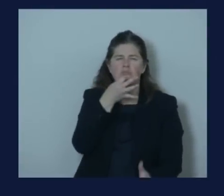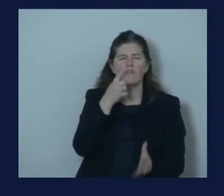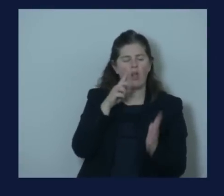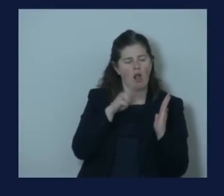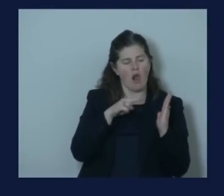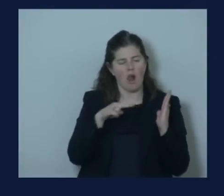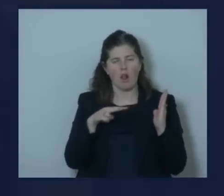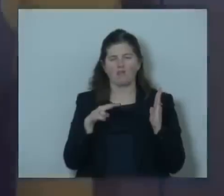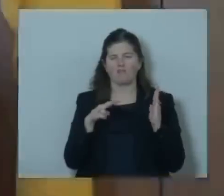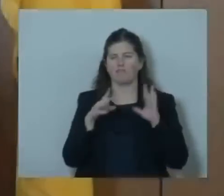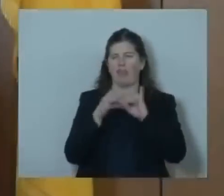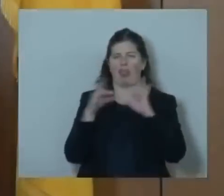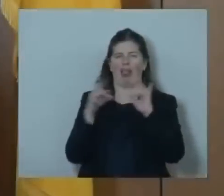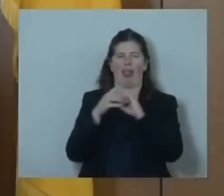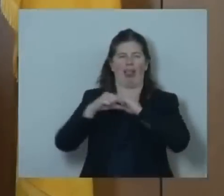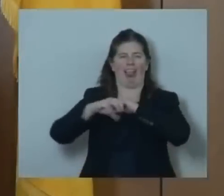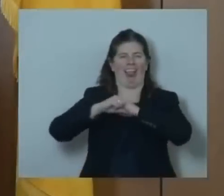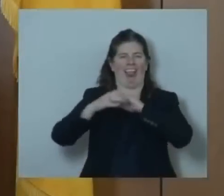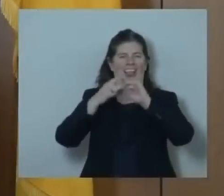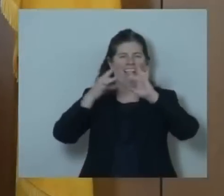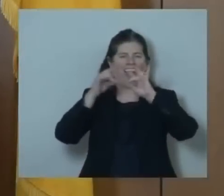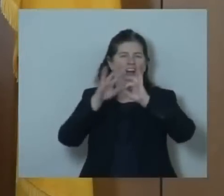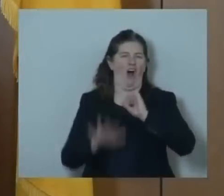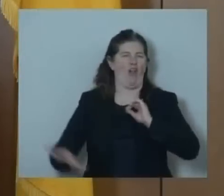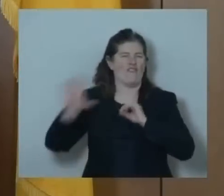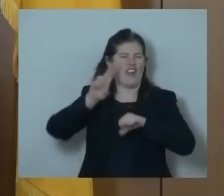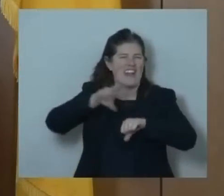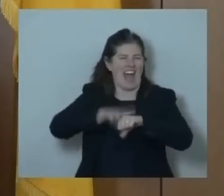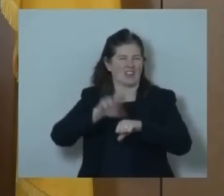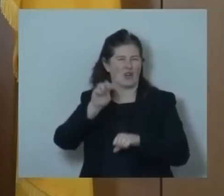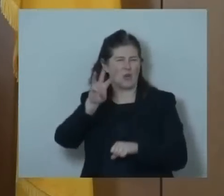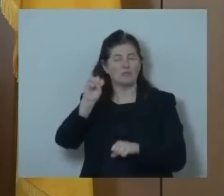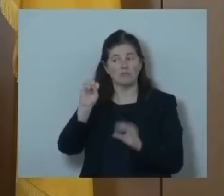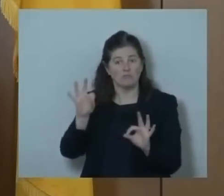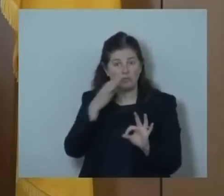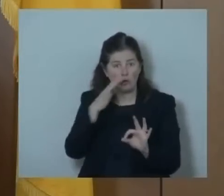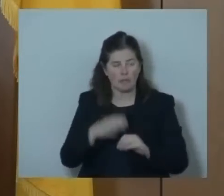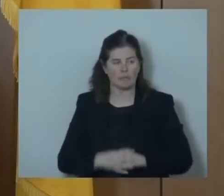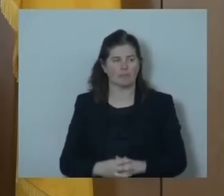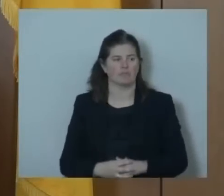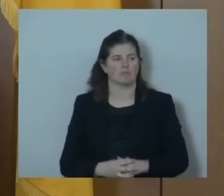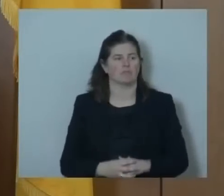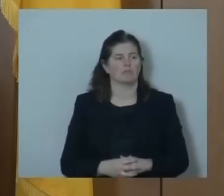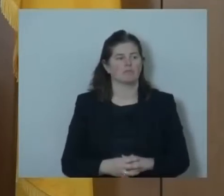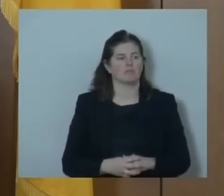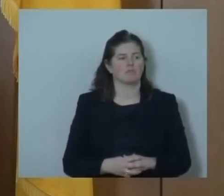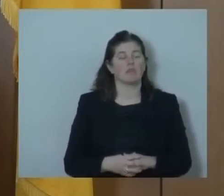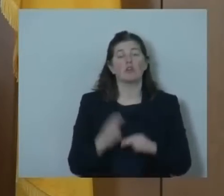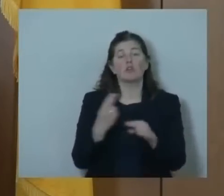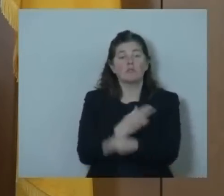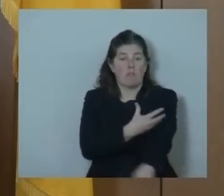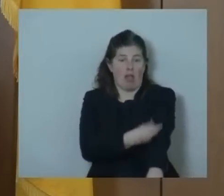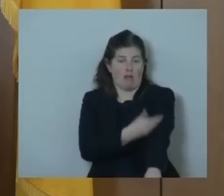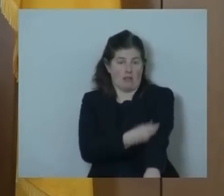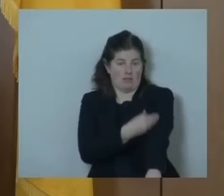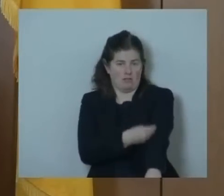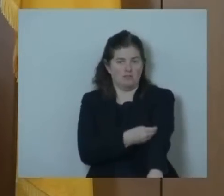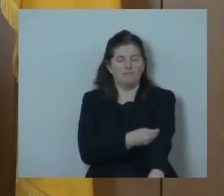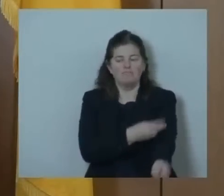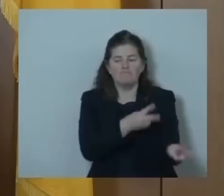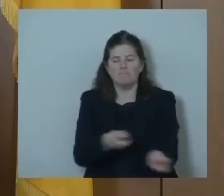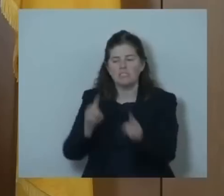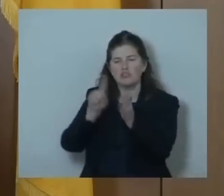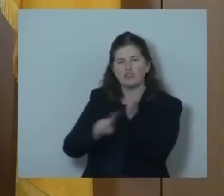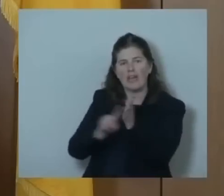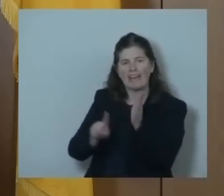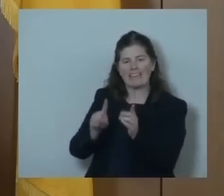been widely talked about in the national media. That's a good thing. All right, so this is using a blood test that's looking for